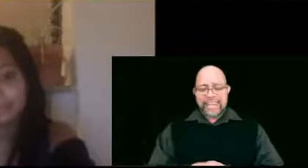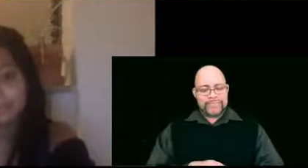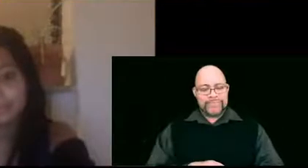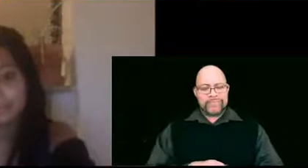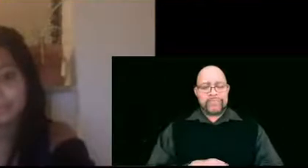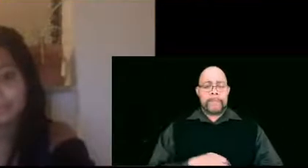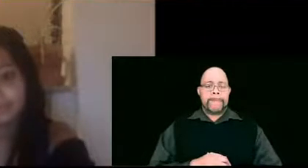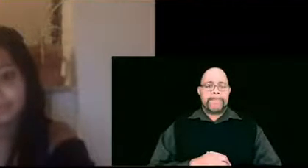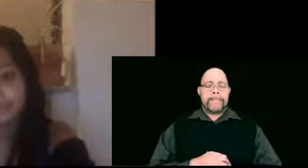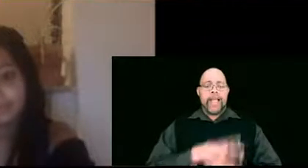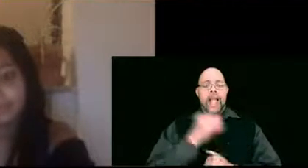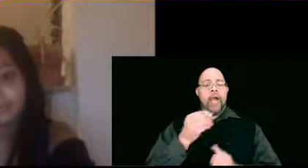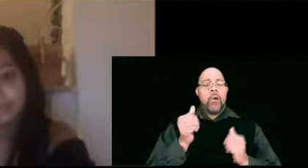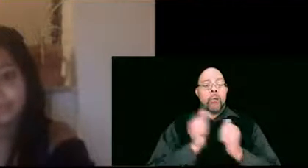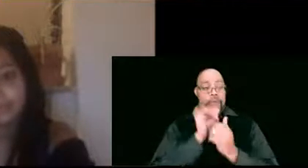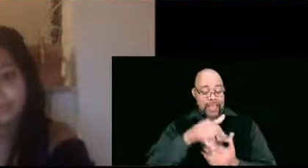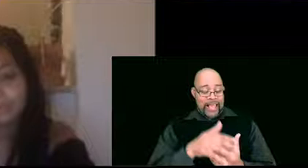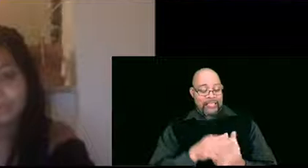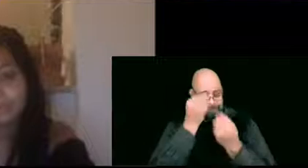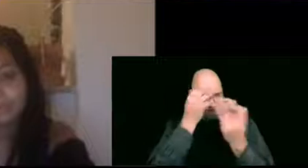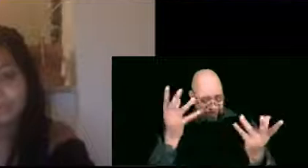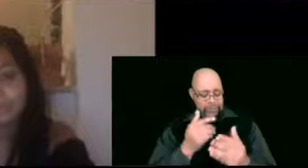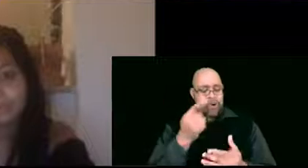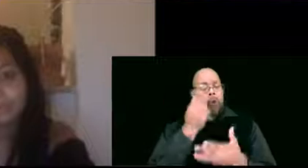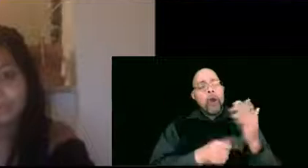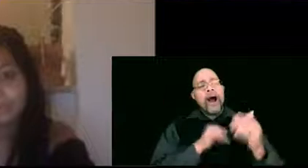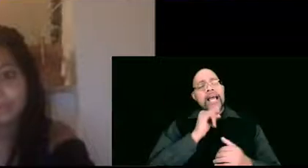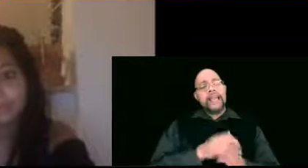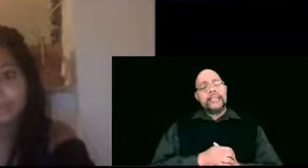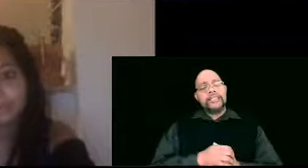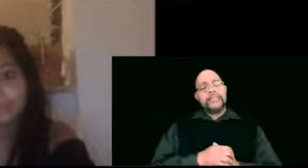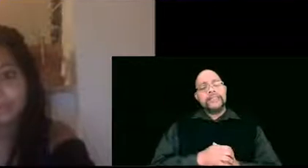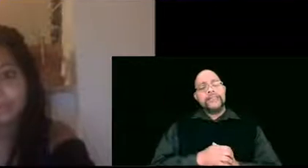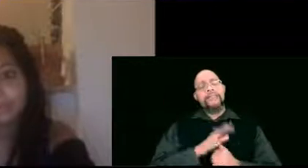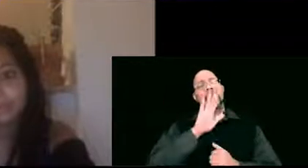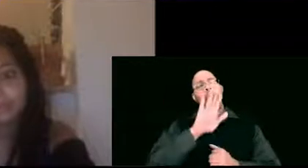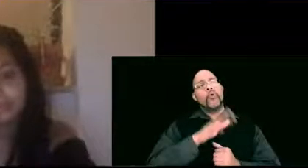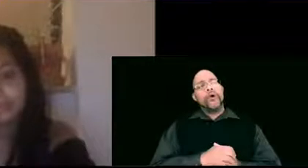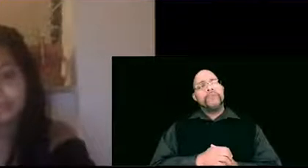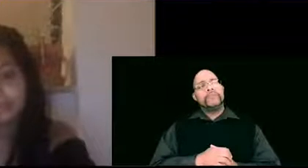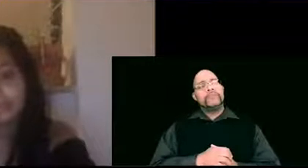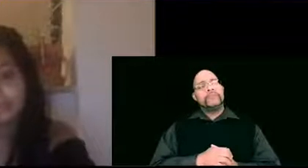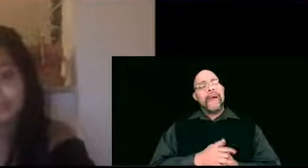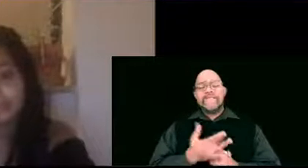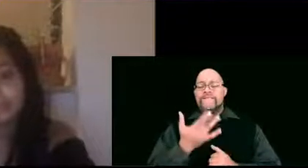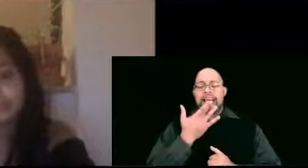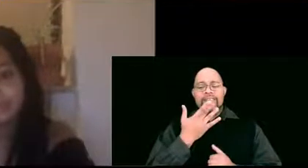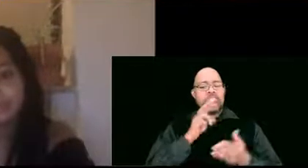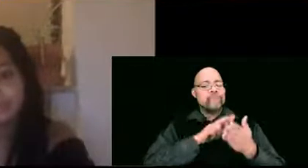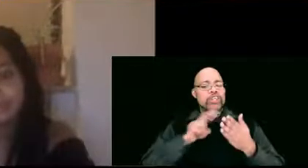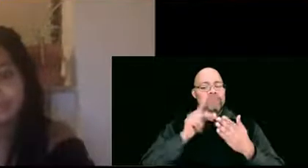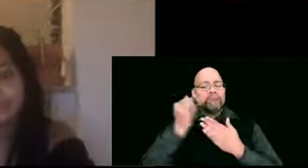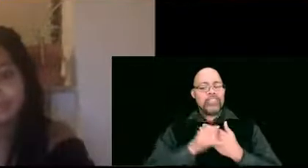that, love that. And with that being said, what is, I would say, your